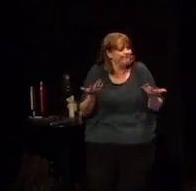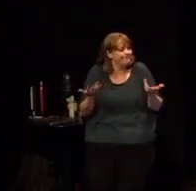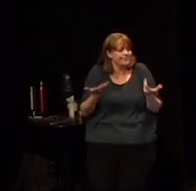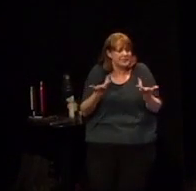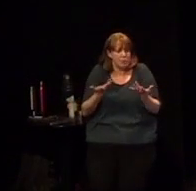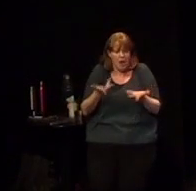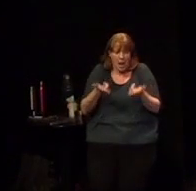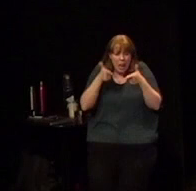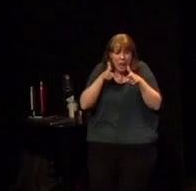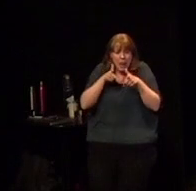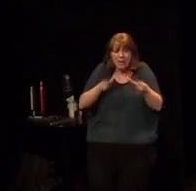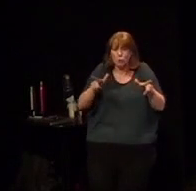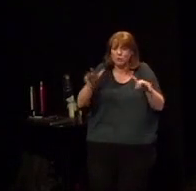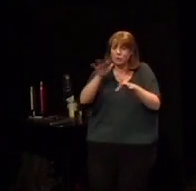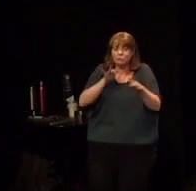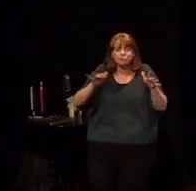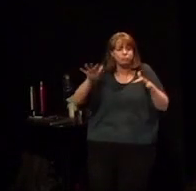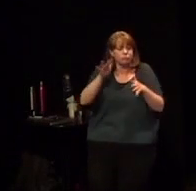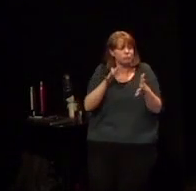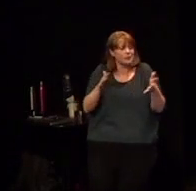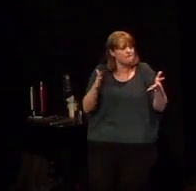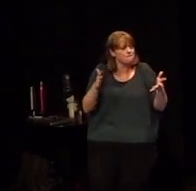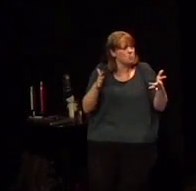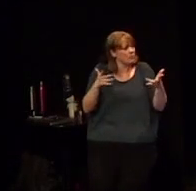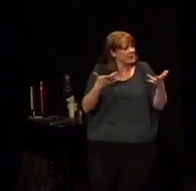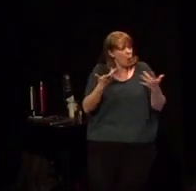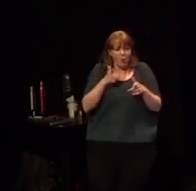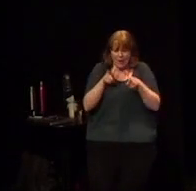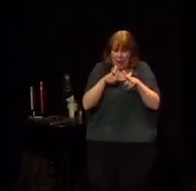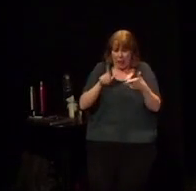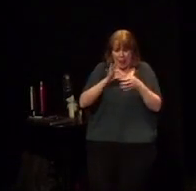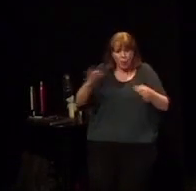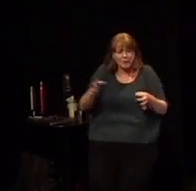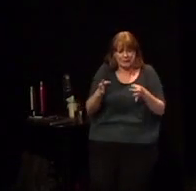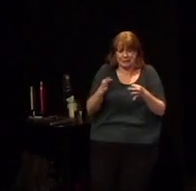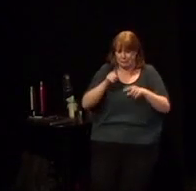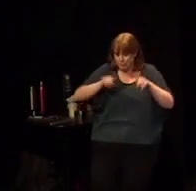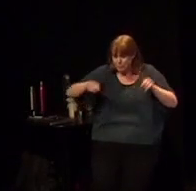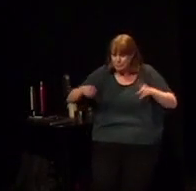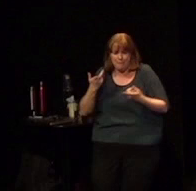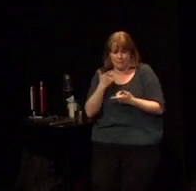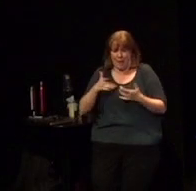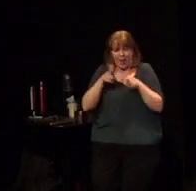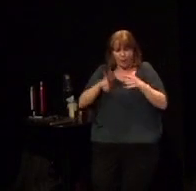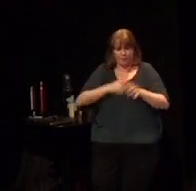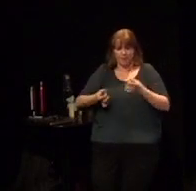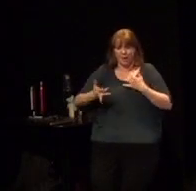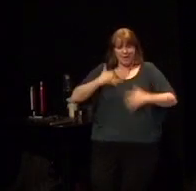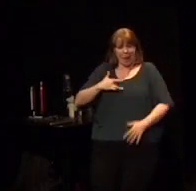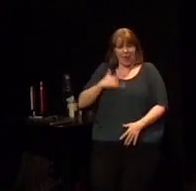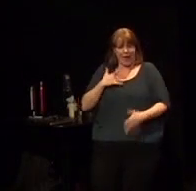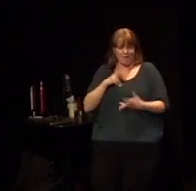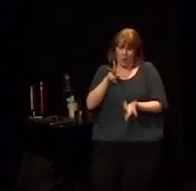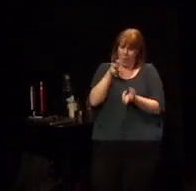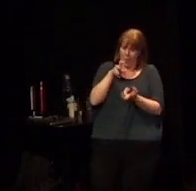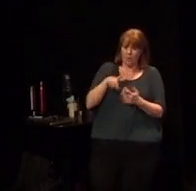just have language and linguistic. And probably just means I'm a linguist, but all the linguistic nuances come alive and go, oh, that's amazing use of language. So that